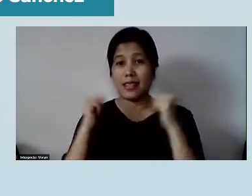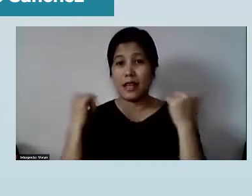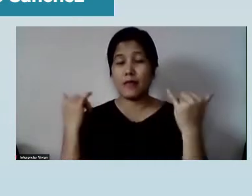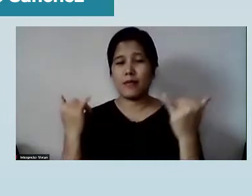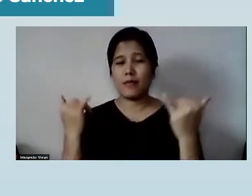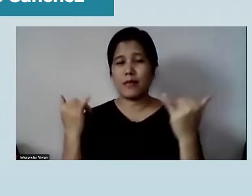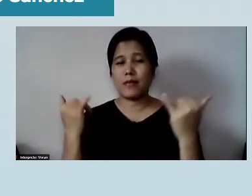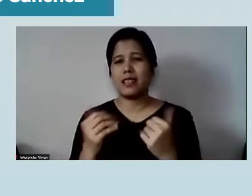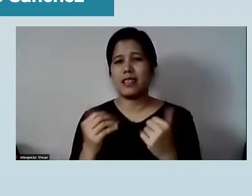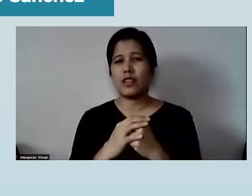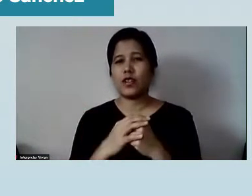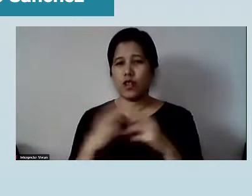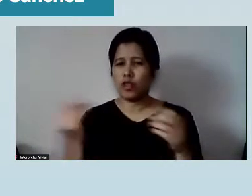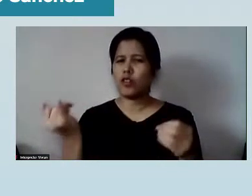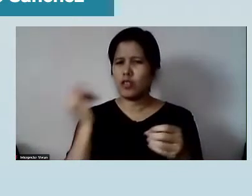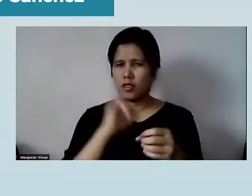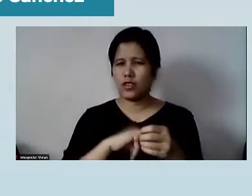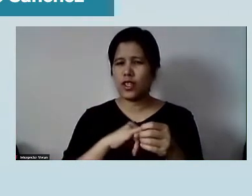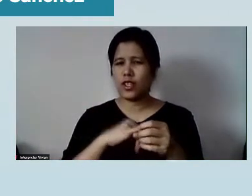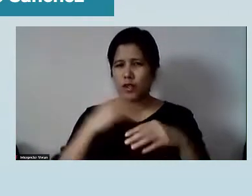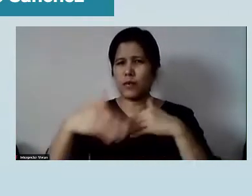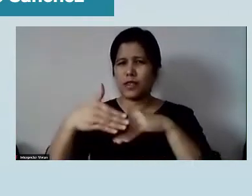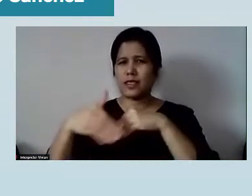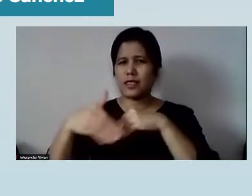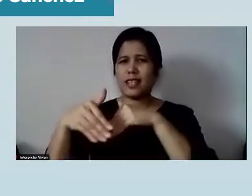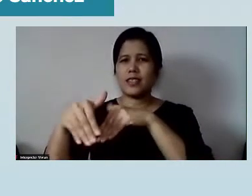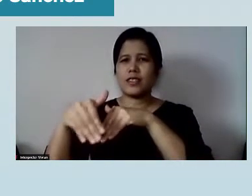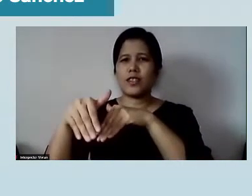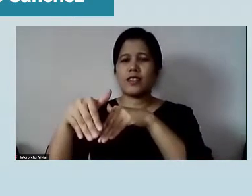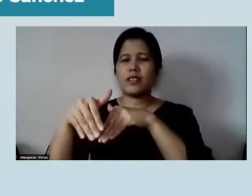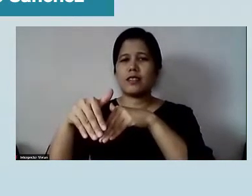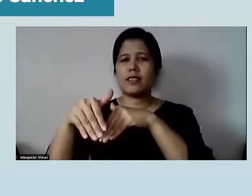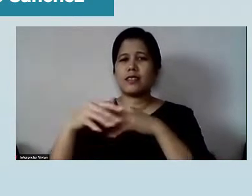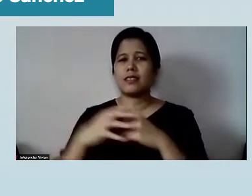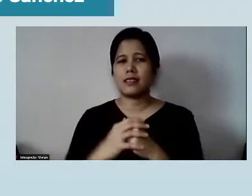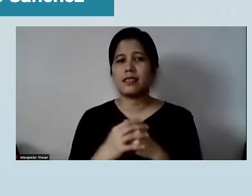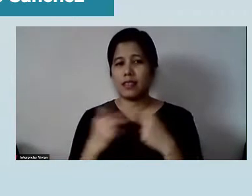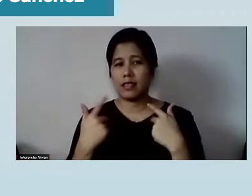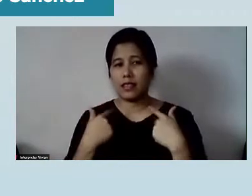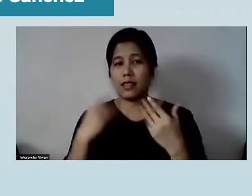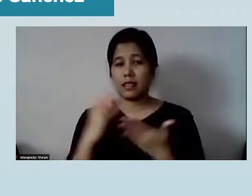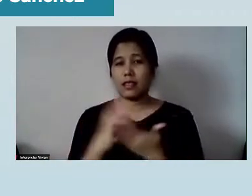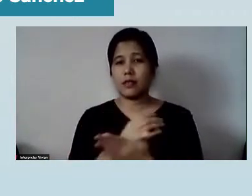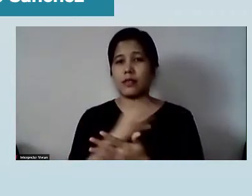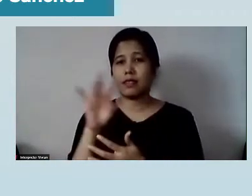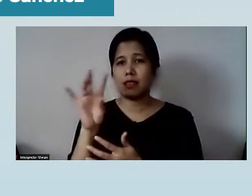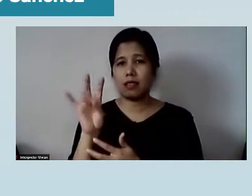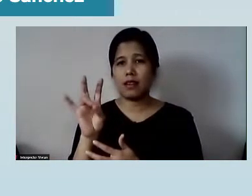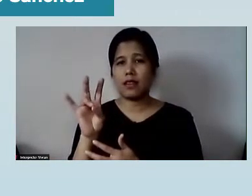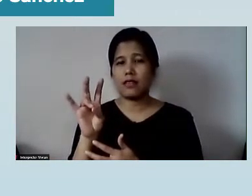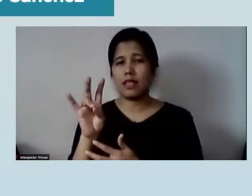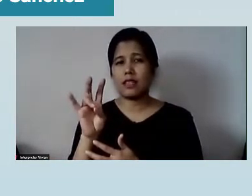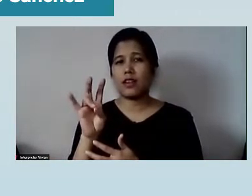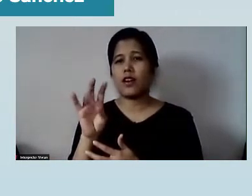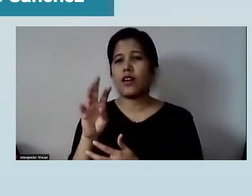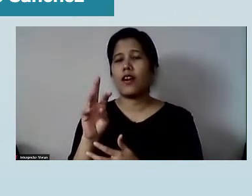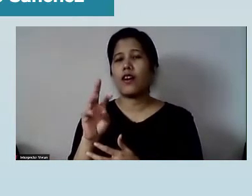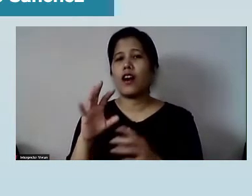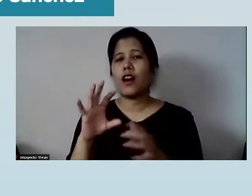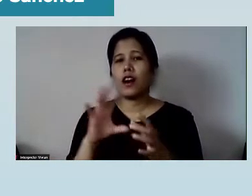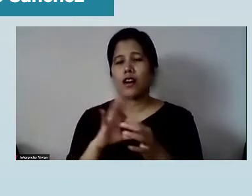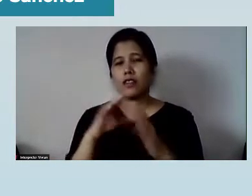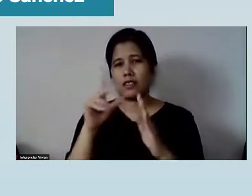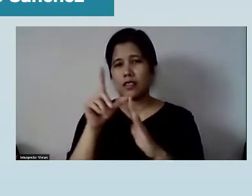the processions, that falls under this chapter 7 of the Magna Carta for Persons